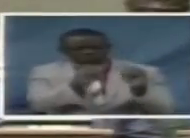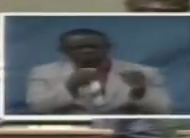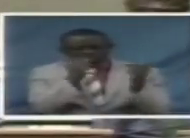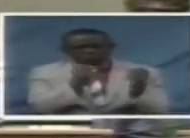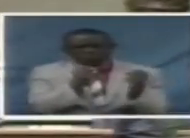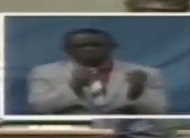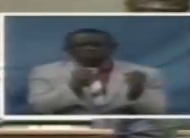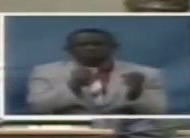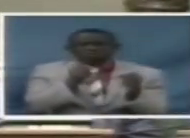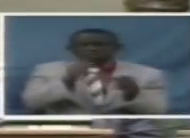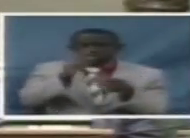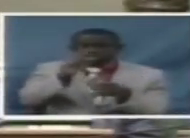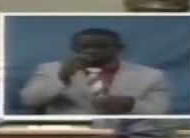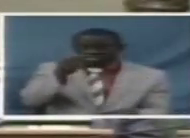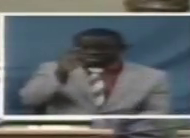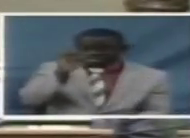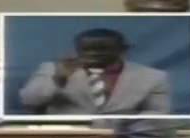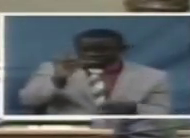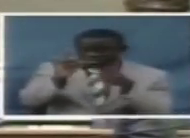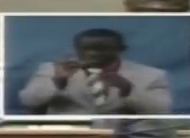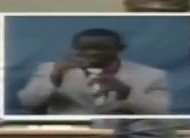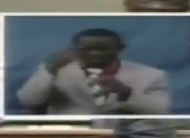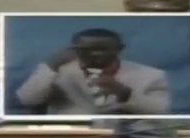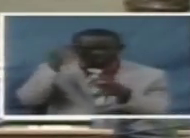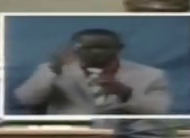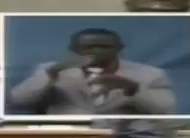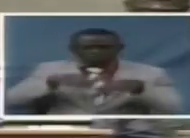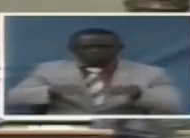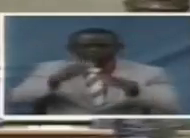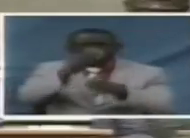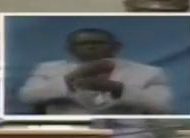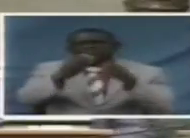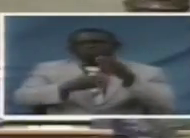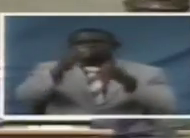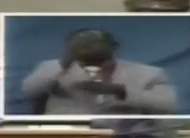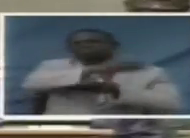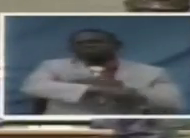in 2018 to construct toll gates across the nation.